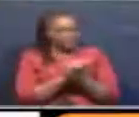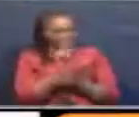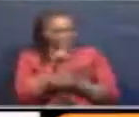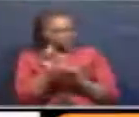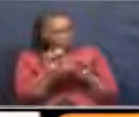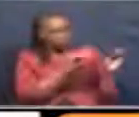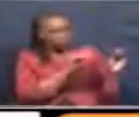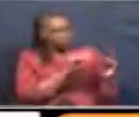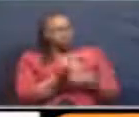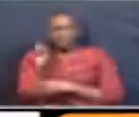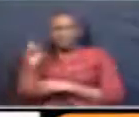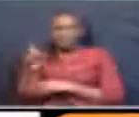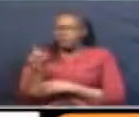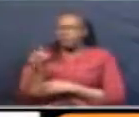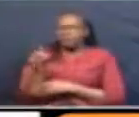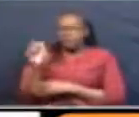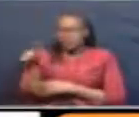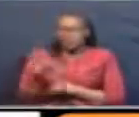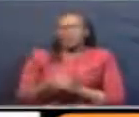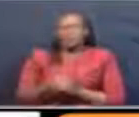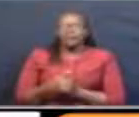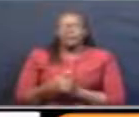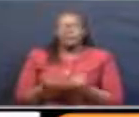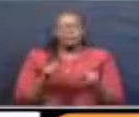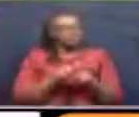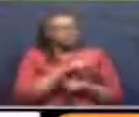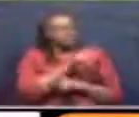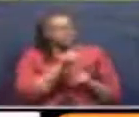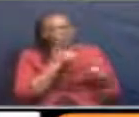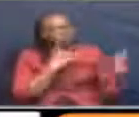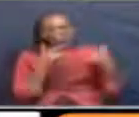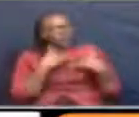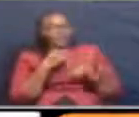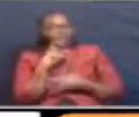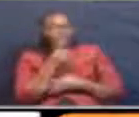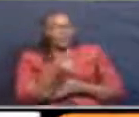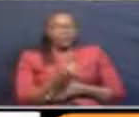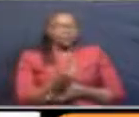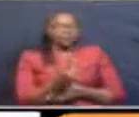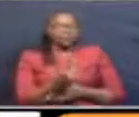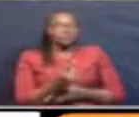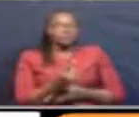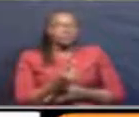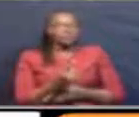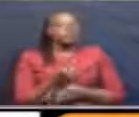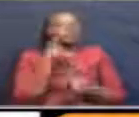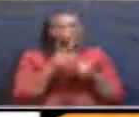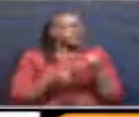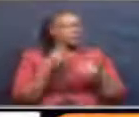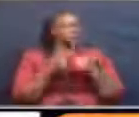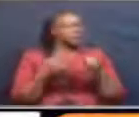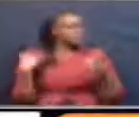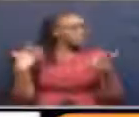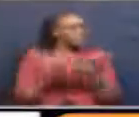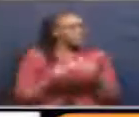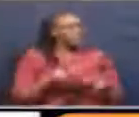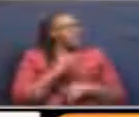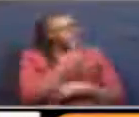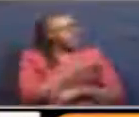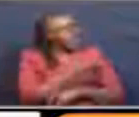that they should move out within 2 weeks. That they should move out within 2 weeks, which is something they've time. Also raised concerns about. Yes, they're saying they've lived there for